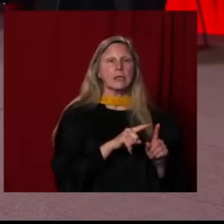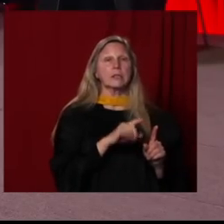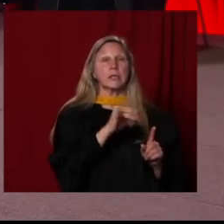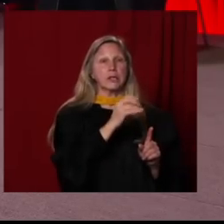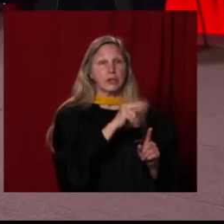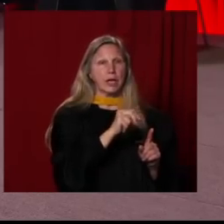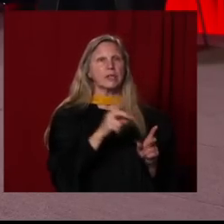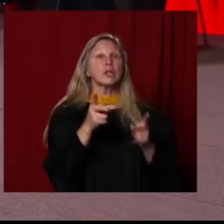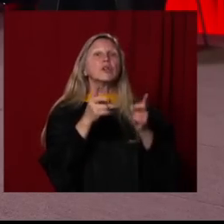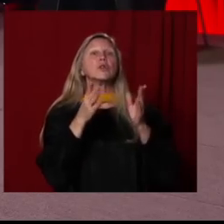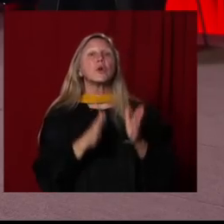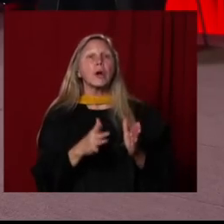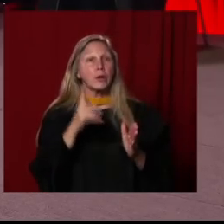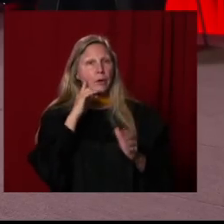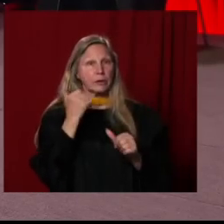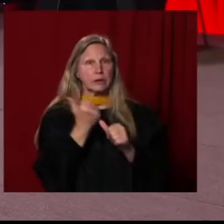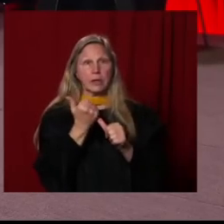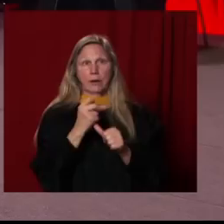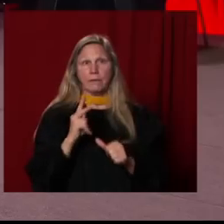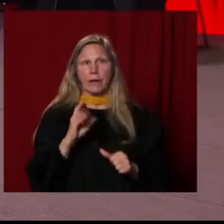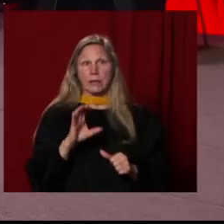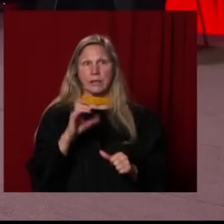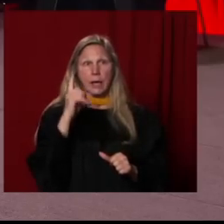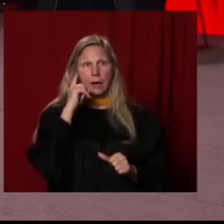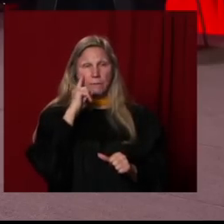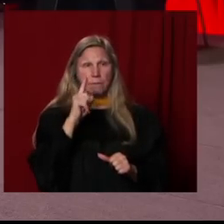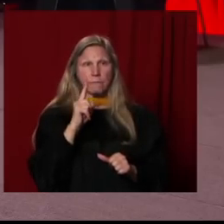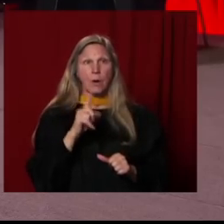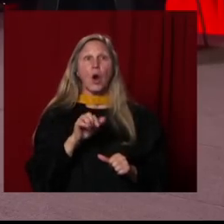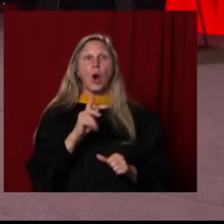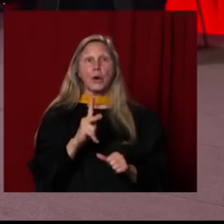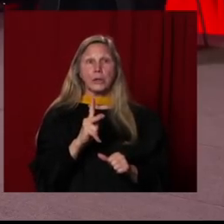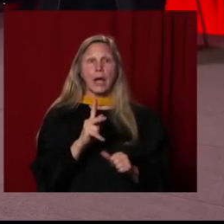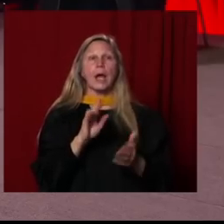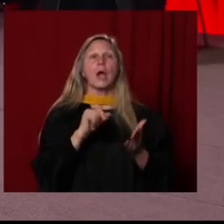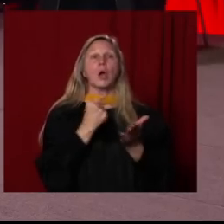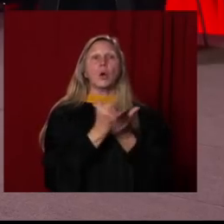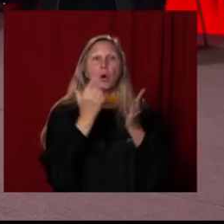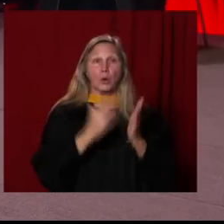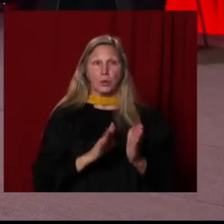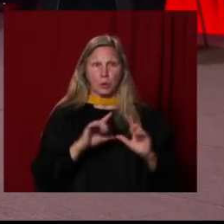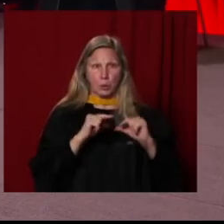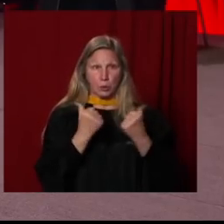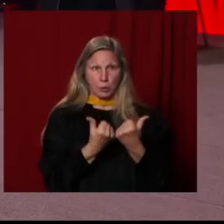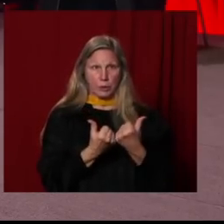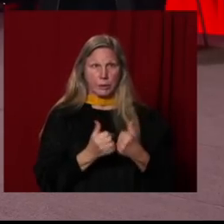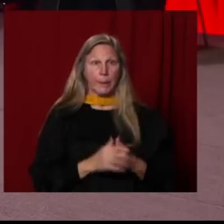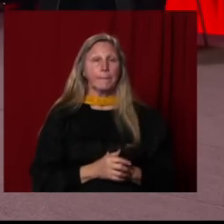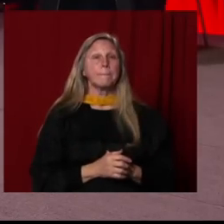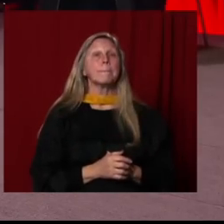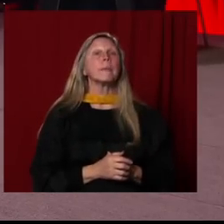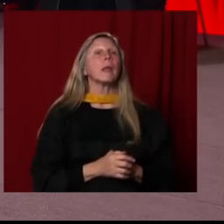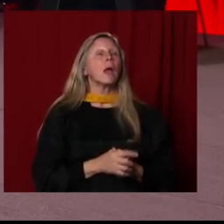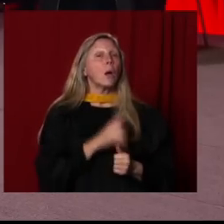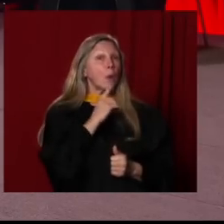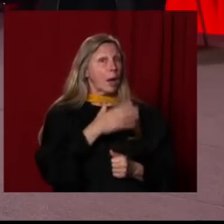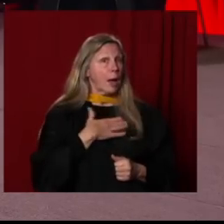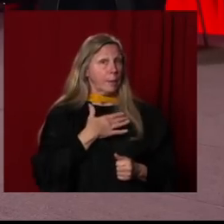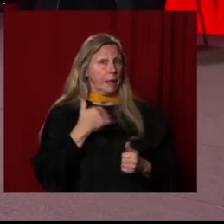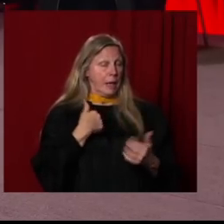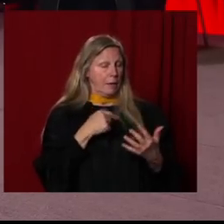Executive Director and Associate Vice Chancellor of the Arkansas Alumni Association. We are very pleased